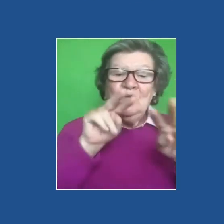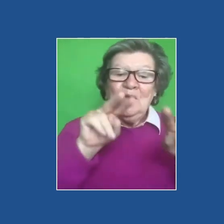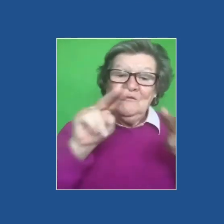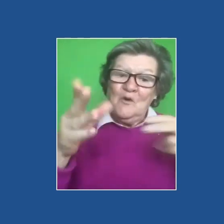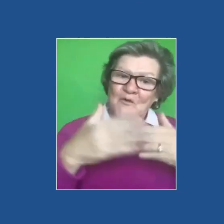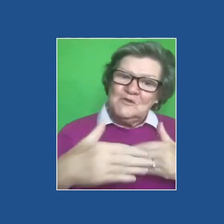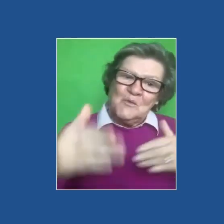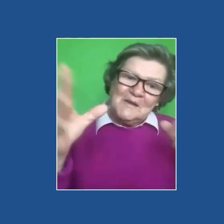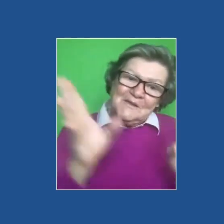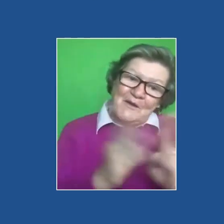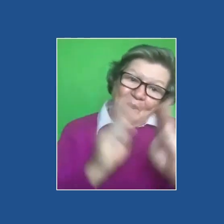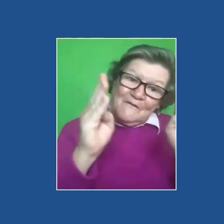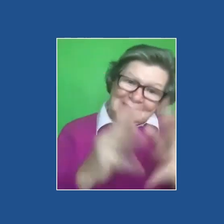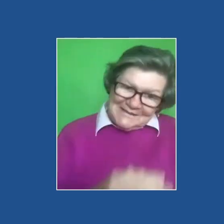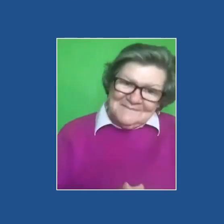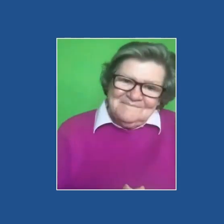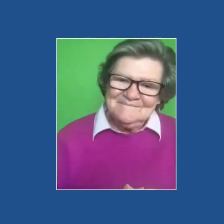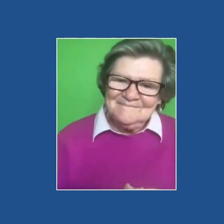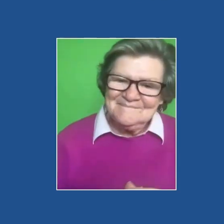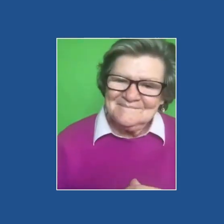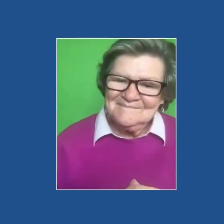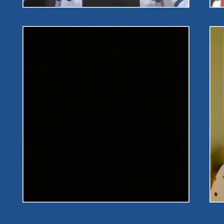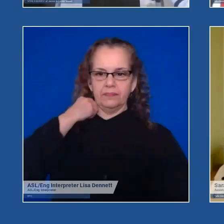of the conference.